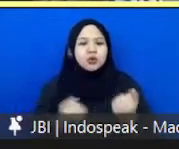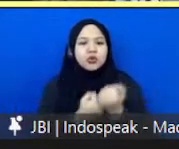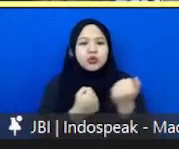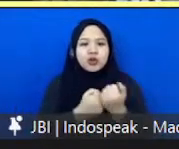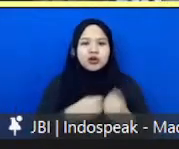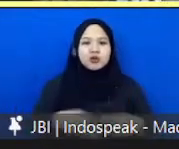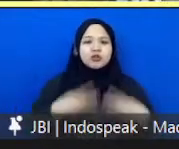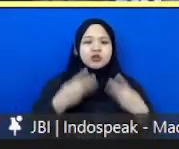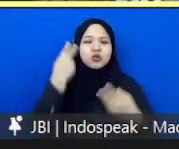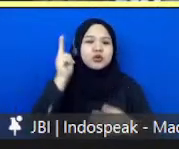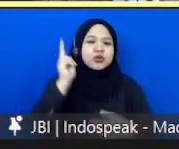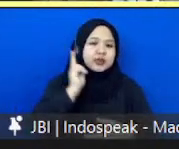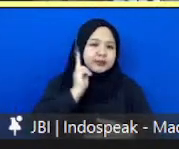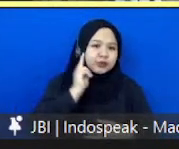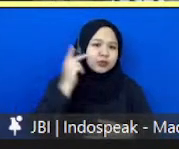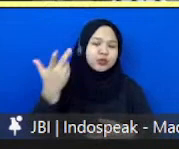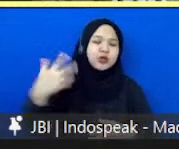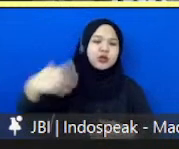mothers and the rest of the family.